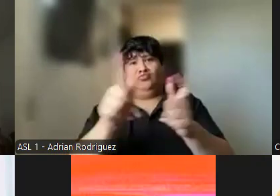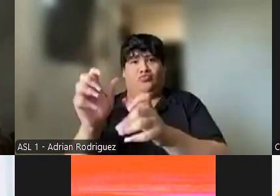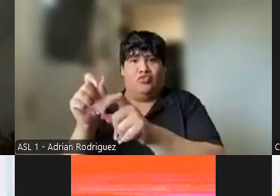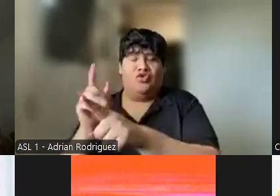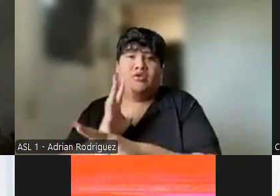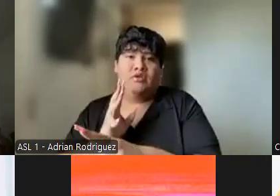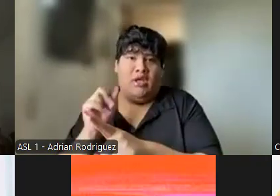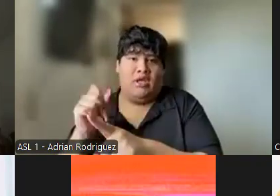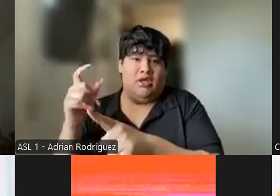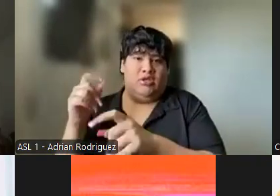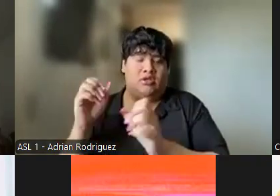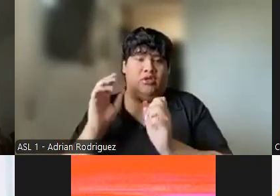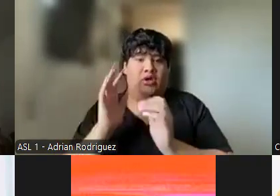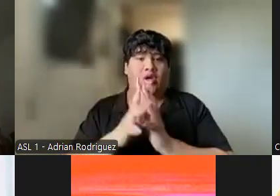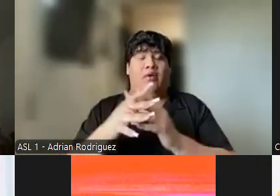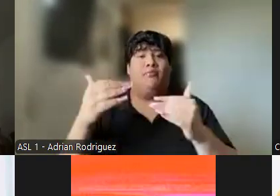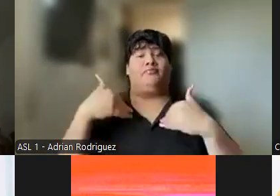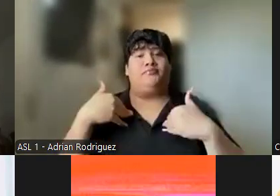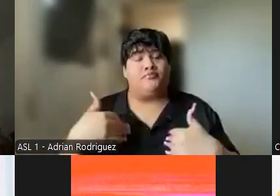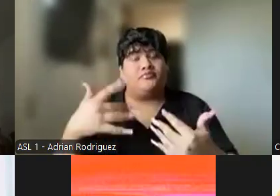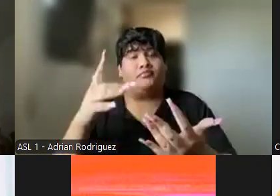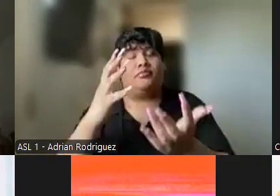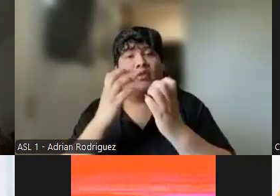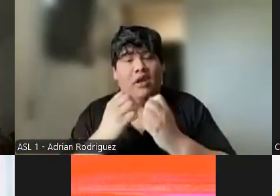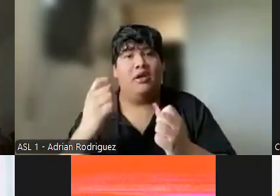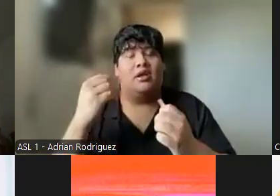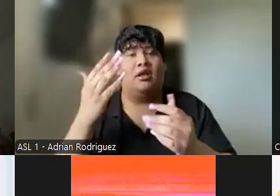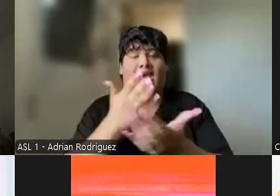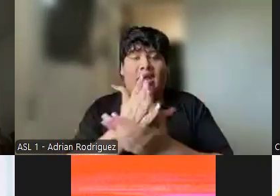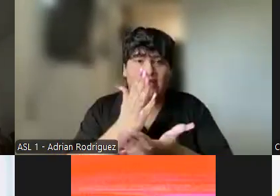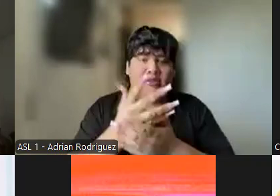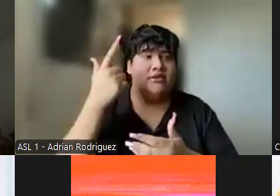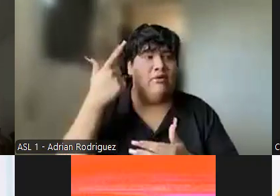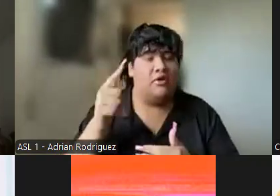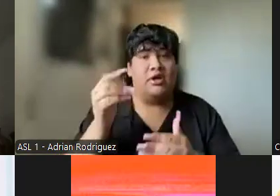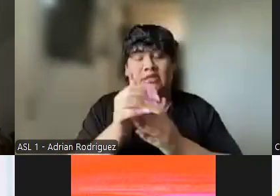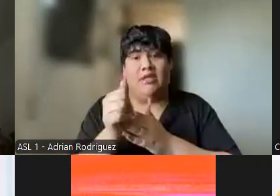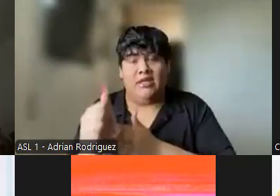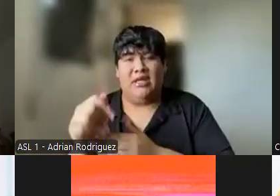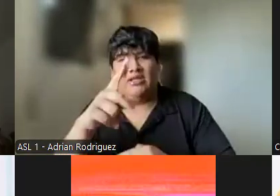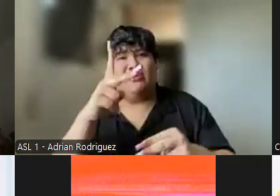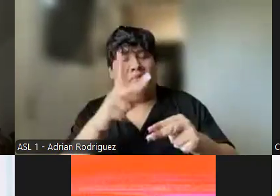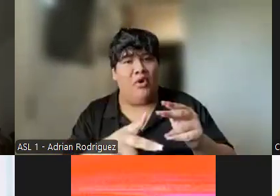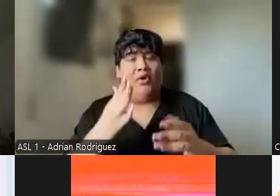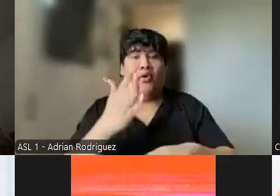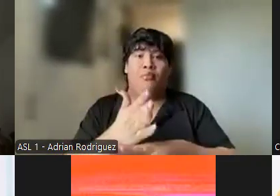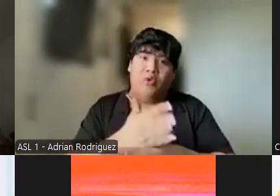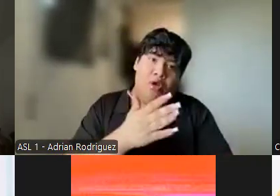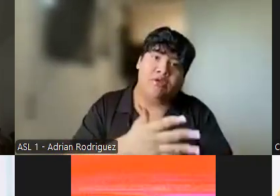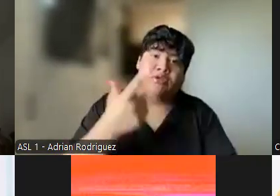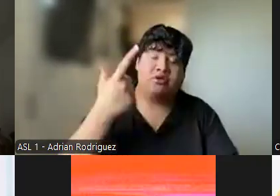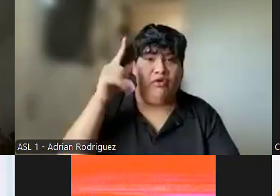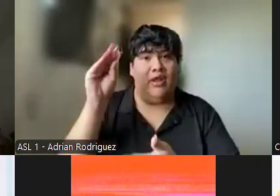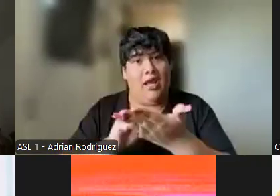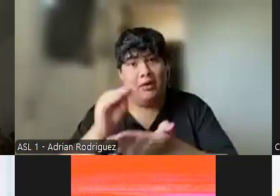Heather, out of the gate, though, that Healthcare Access and Information Department is the lead, and they are part of their process in that even developing the application